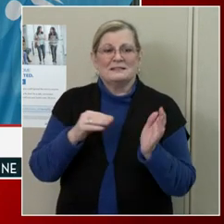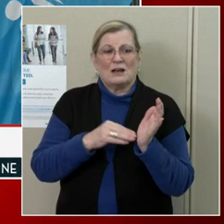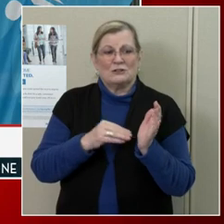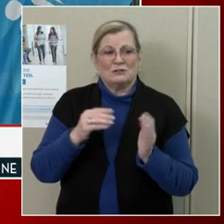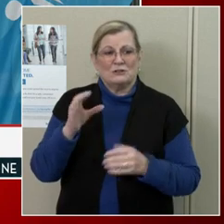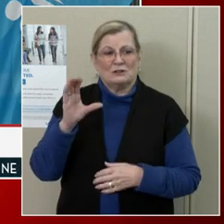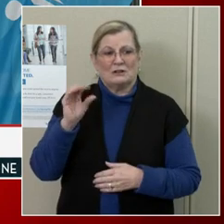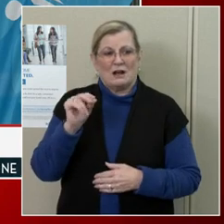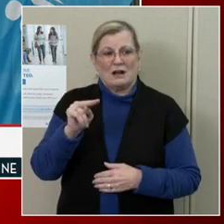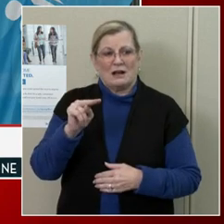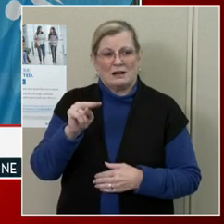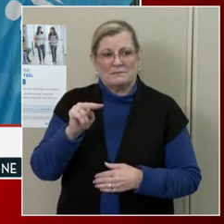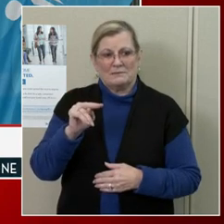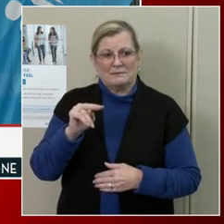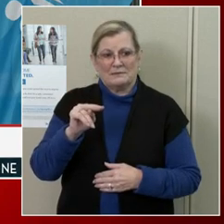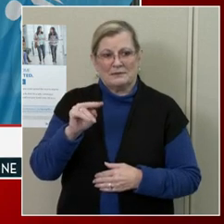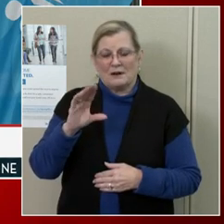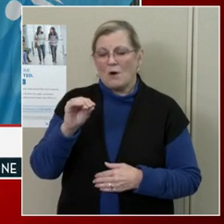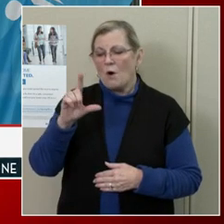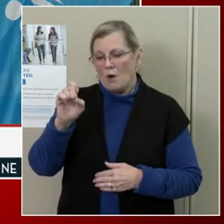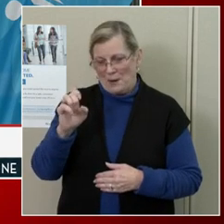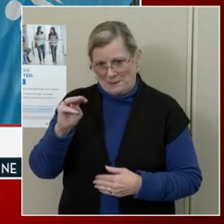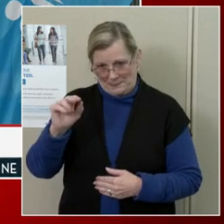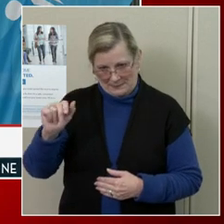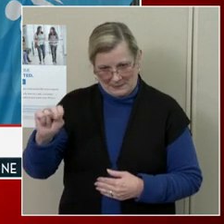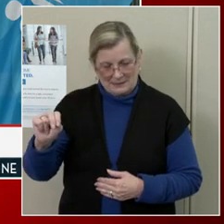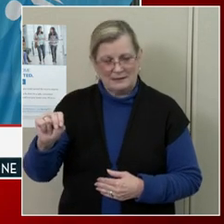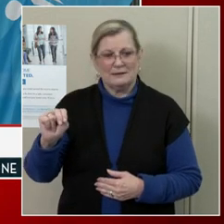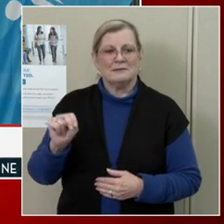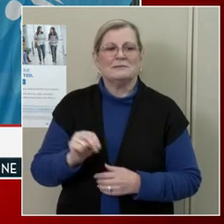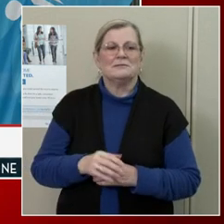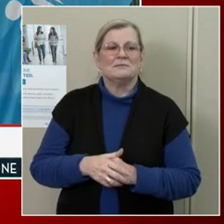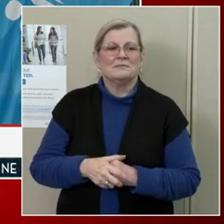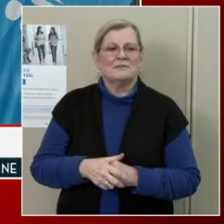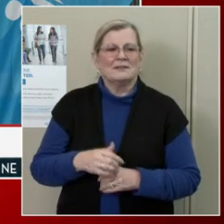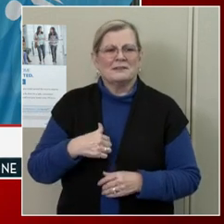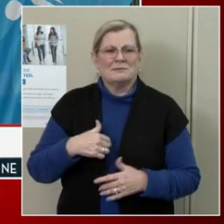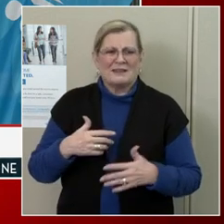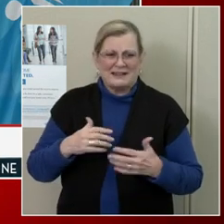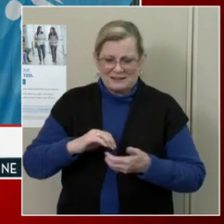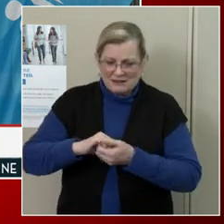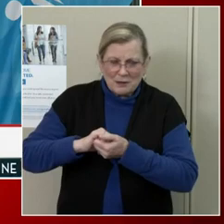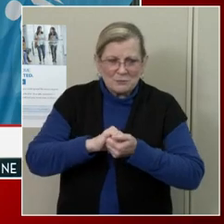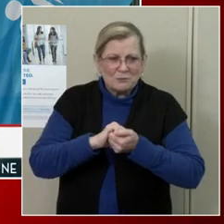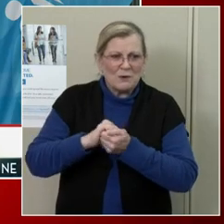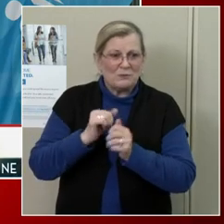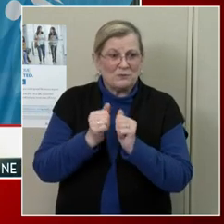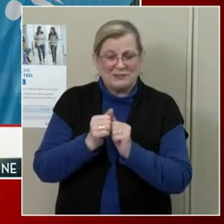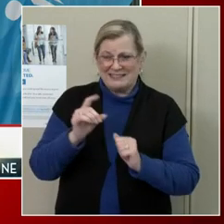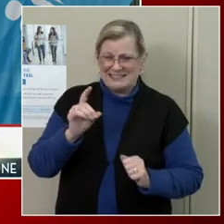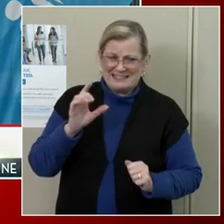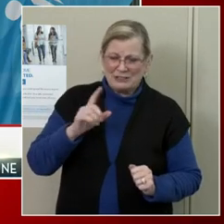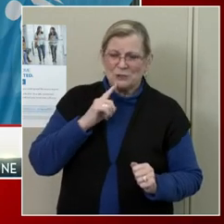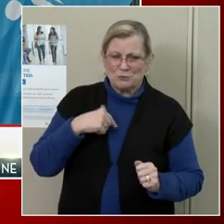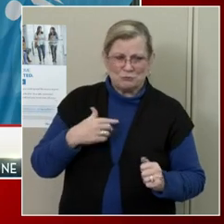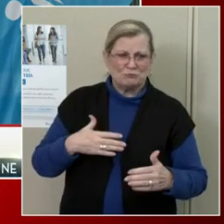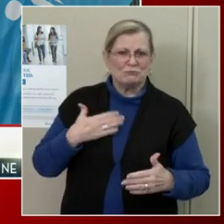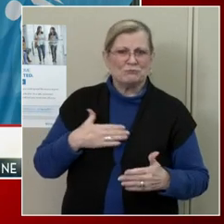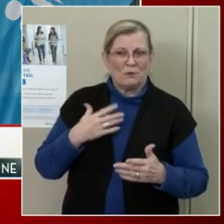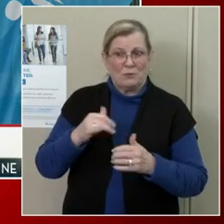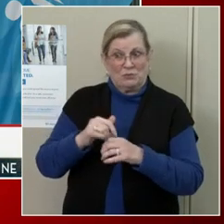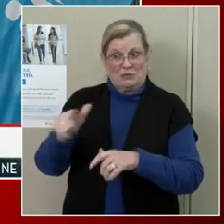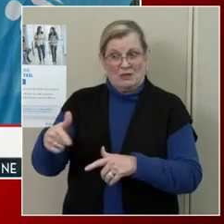We are proud to partner with D.C. to bring these important vaccinations to the community. And I want